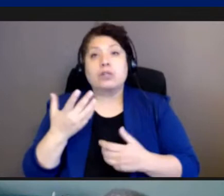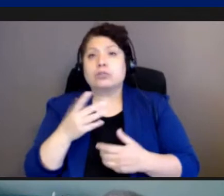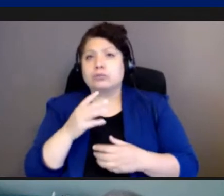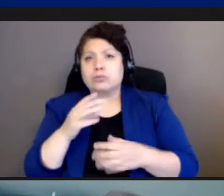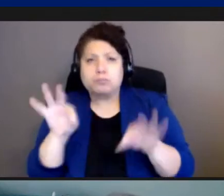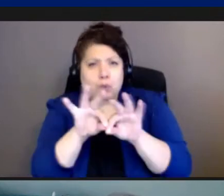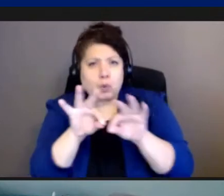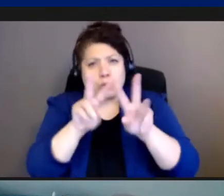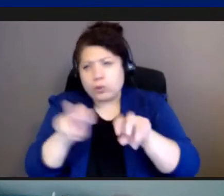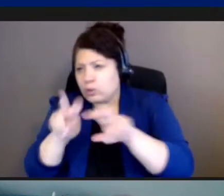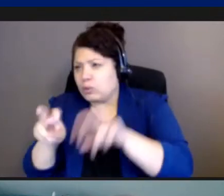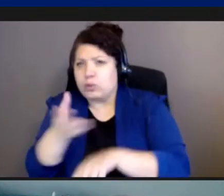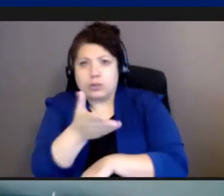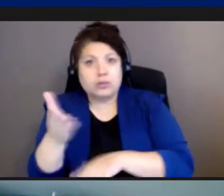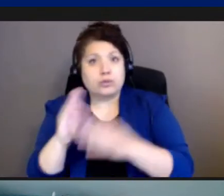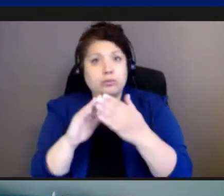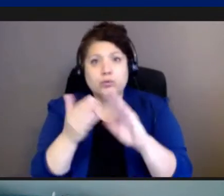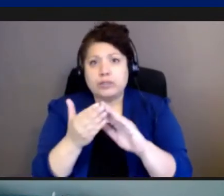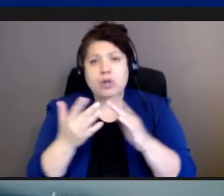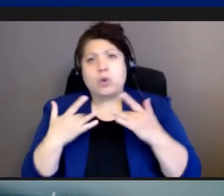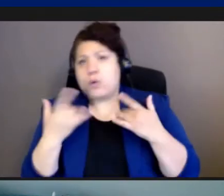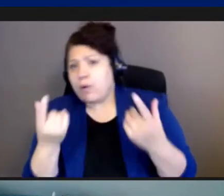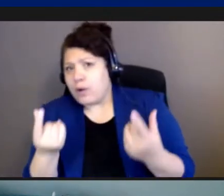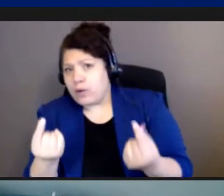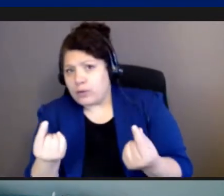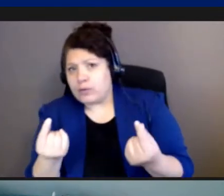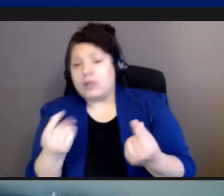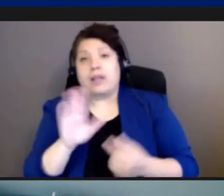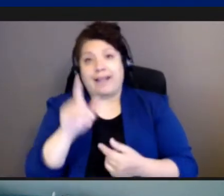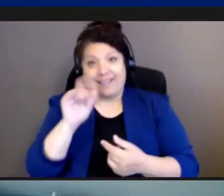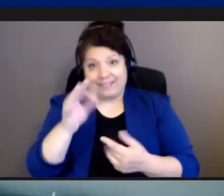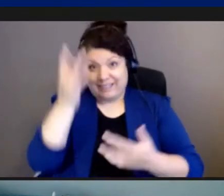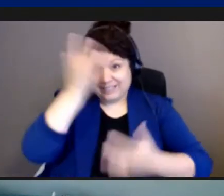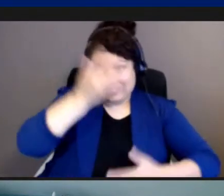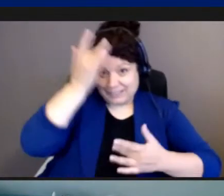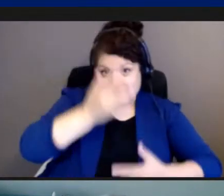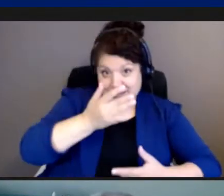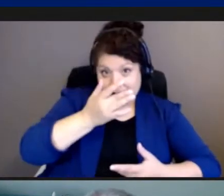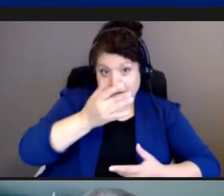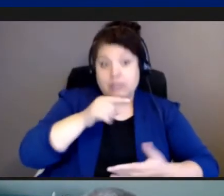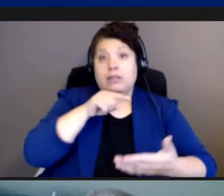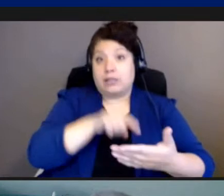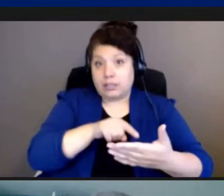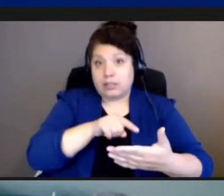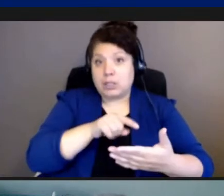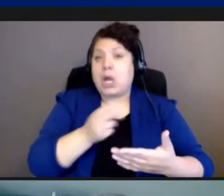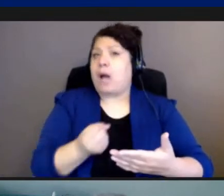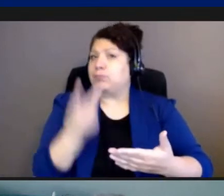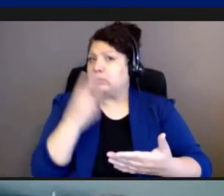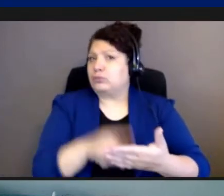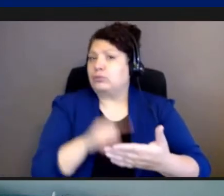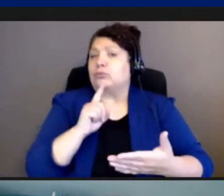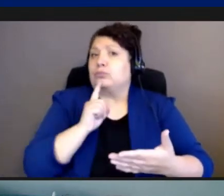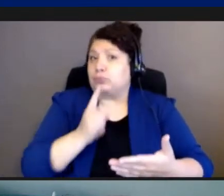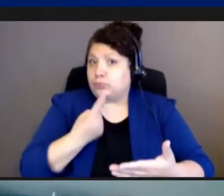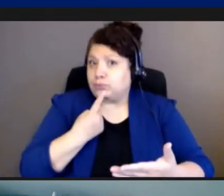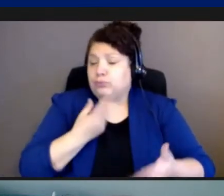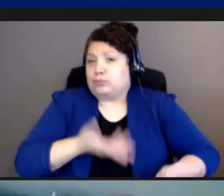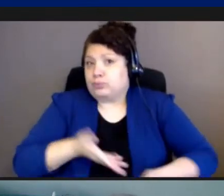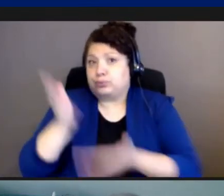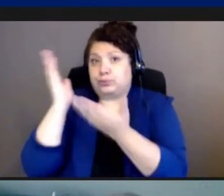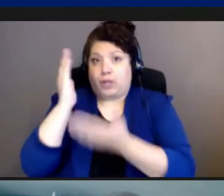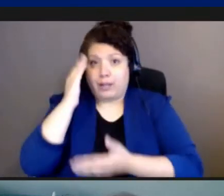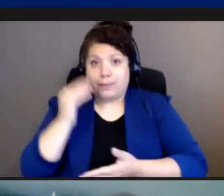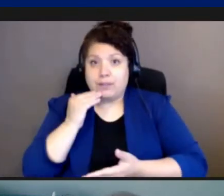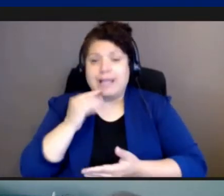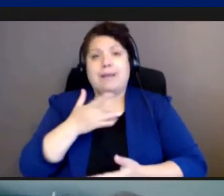of testing. If people get sick enough for hospitalization, they're sick enough for hospitalization in that way. But it's a lagging indicator because it does